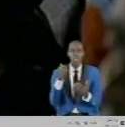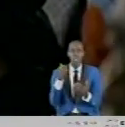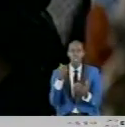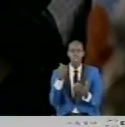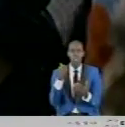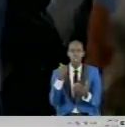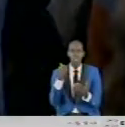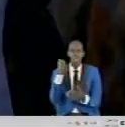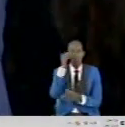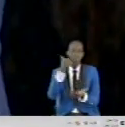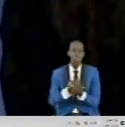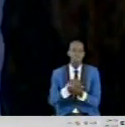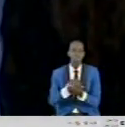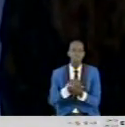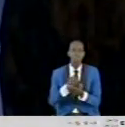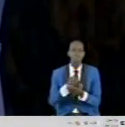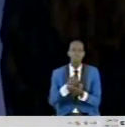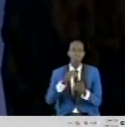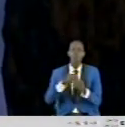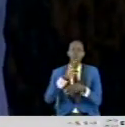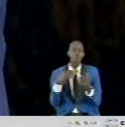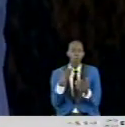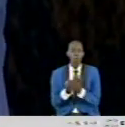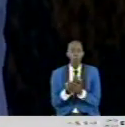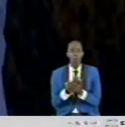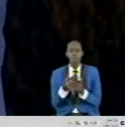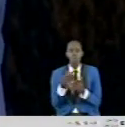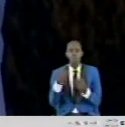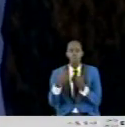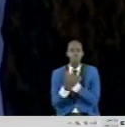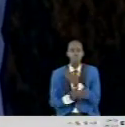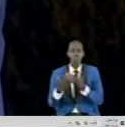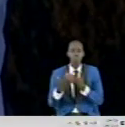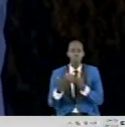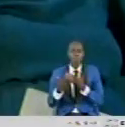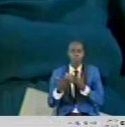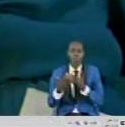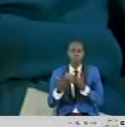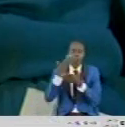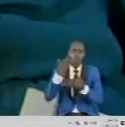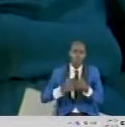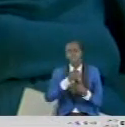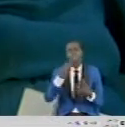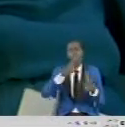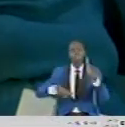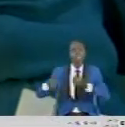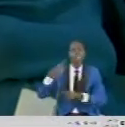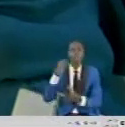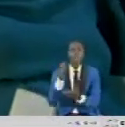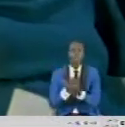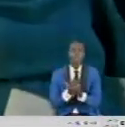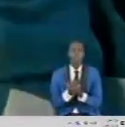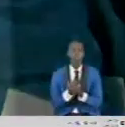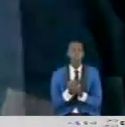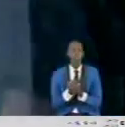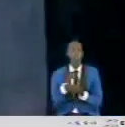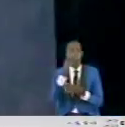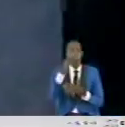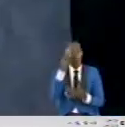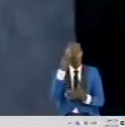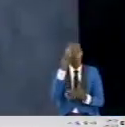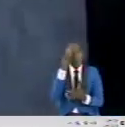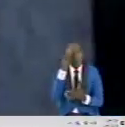in all the countries Beyond Africa Say Amen you know or